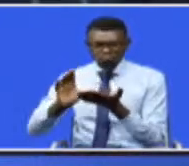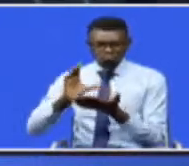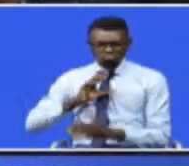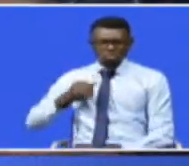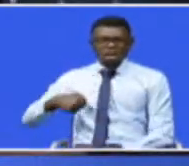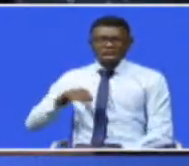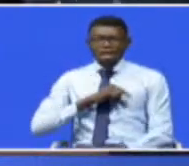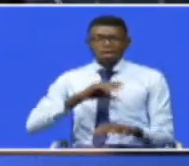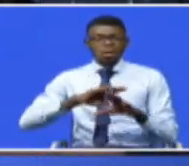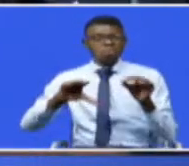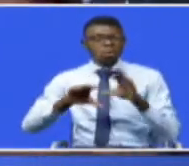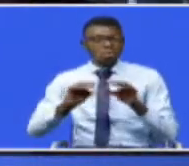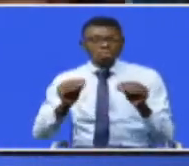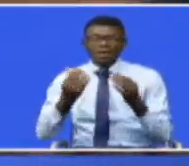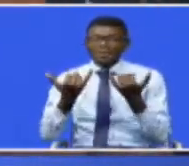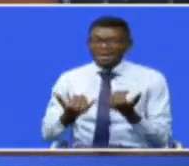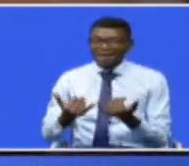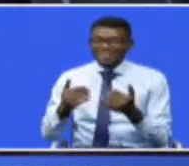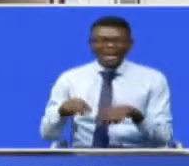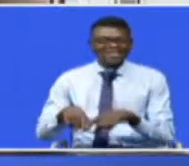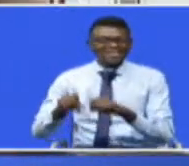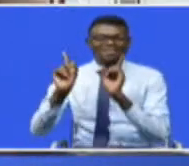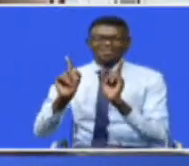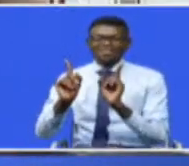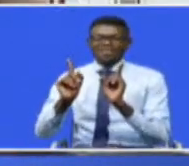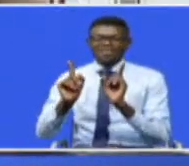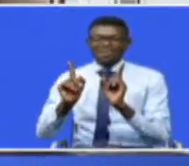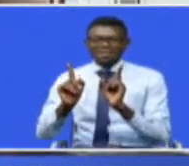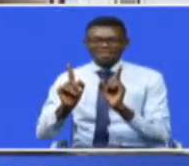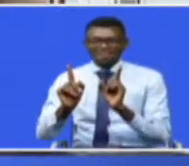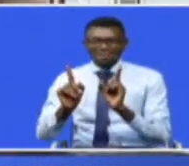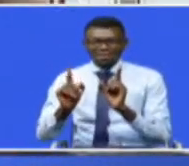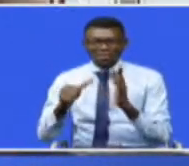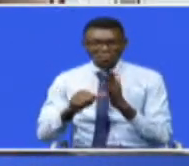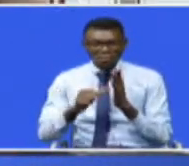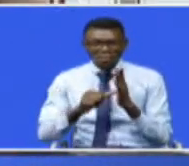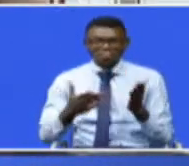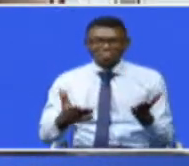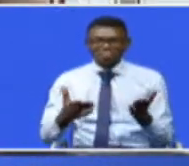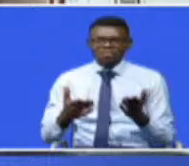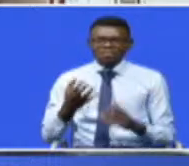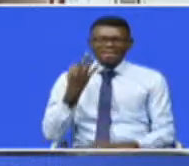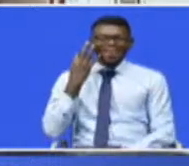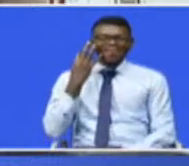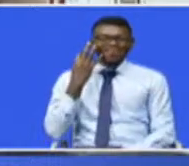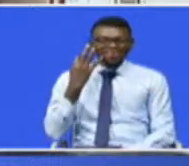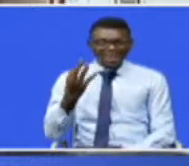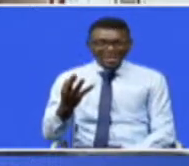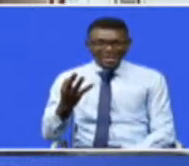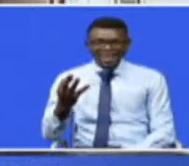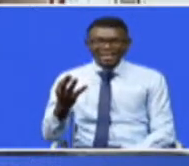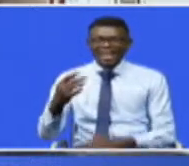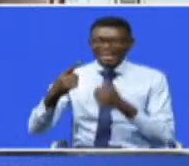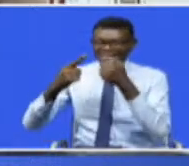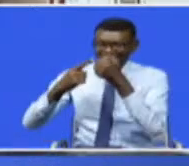it. But now we are happy that we have 360